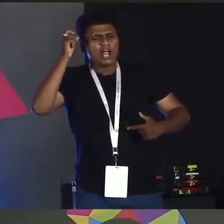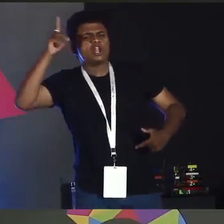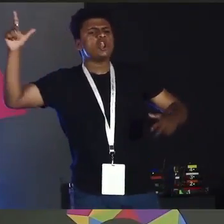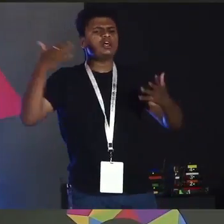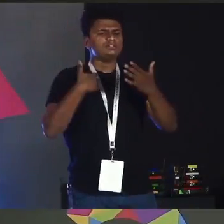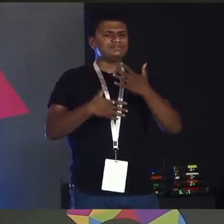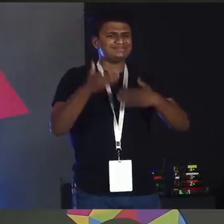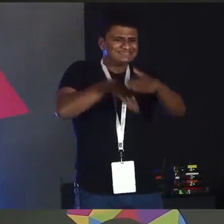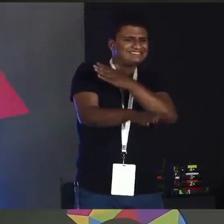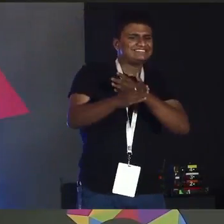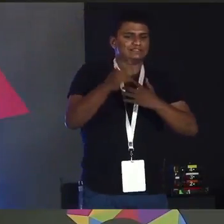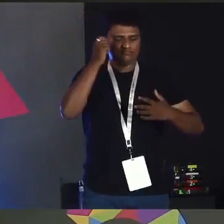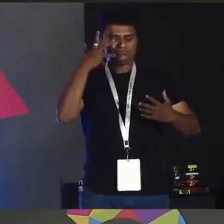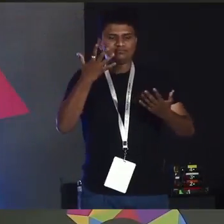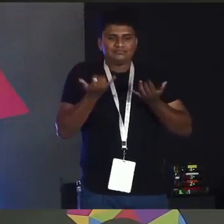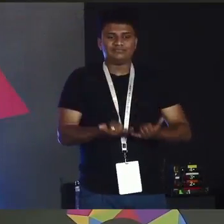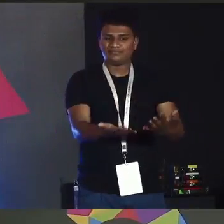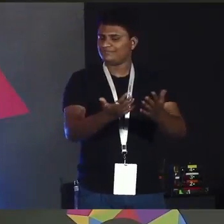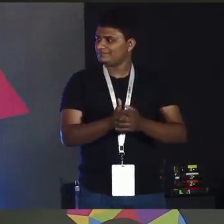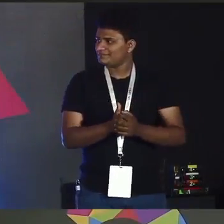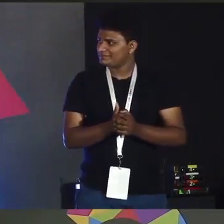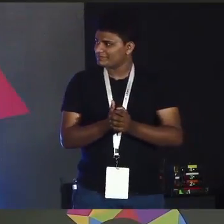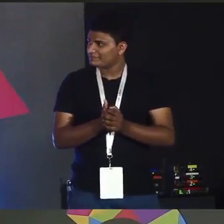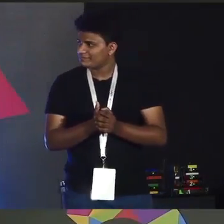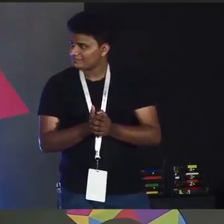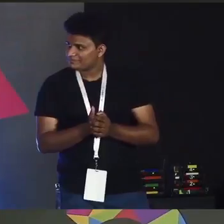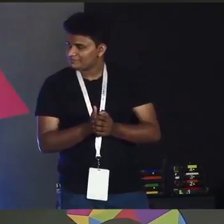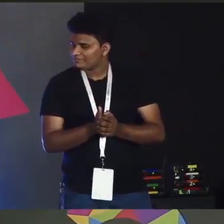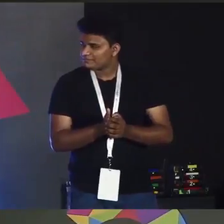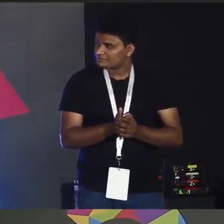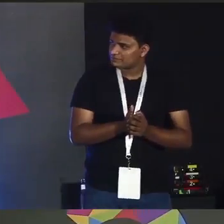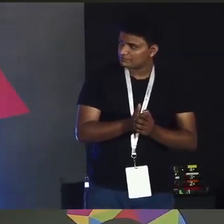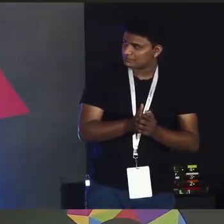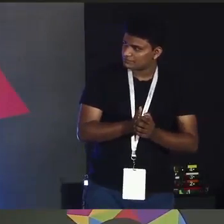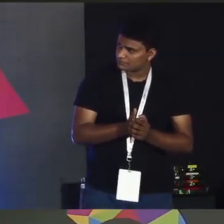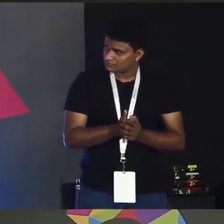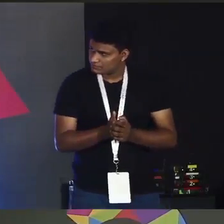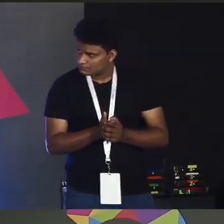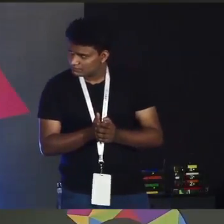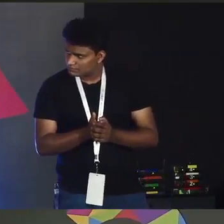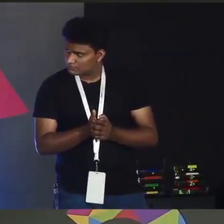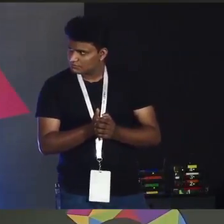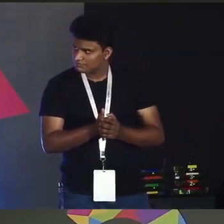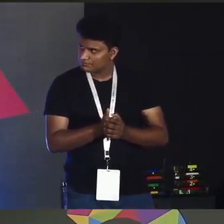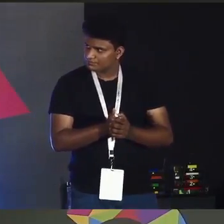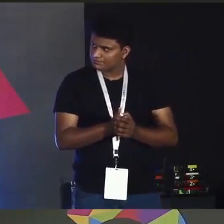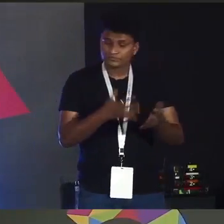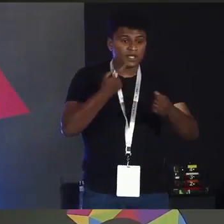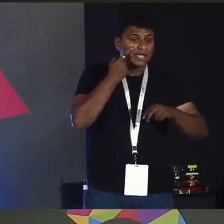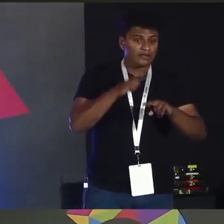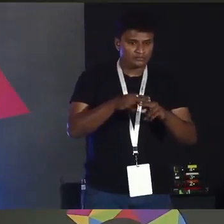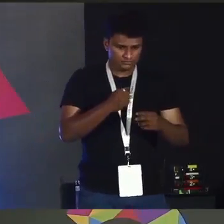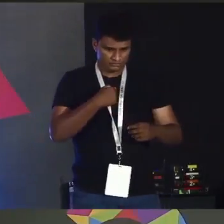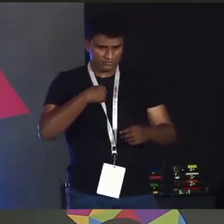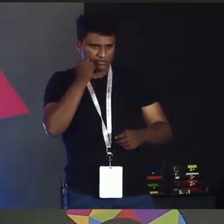lot, I always, you know, thank my parents who are no more. And I always say that if my parents would have bribed,